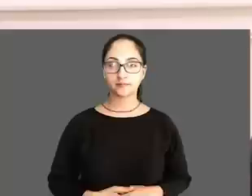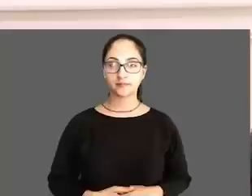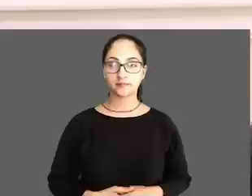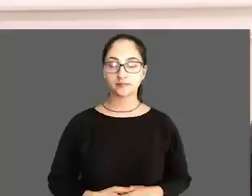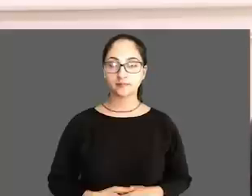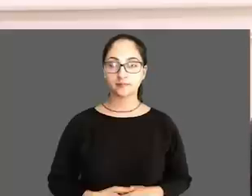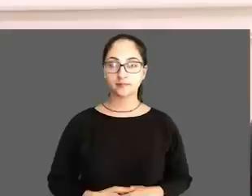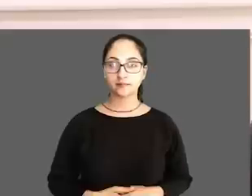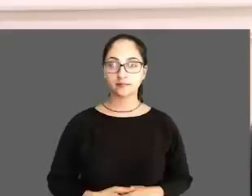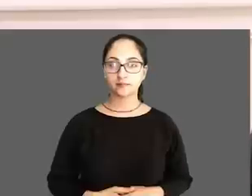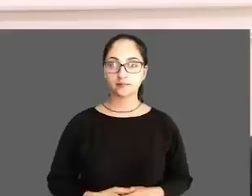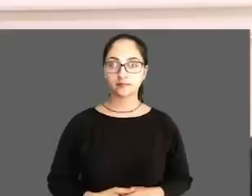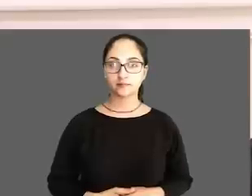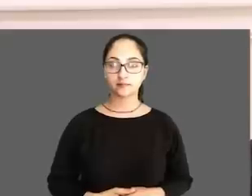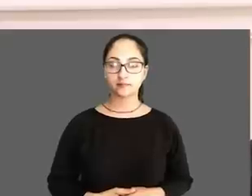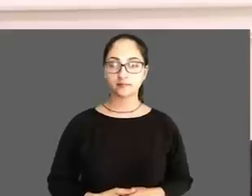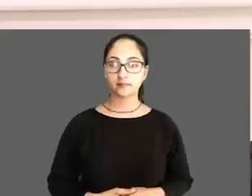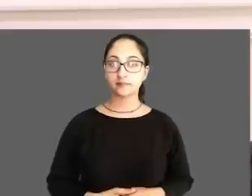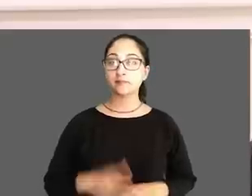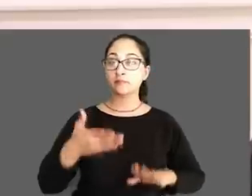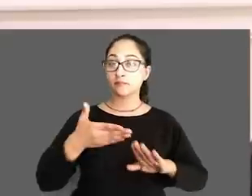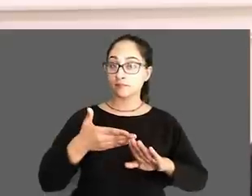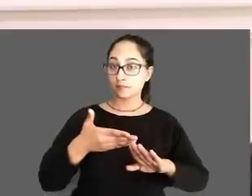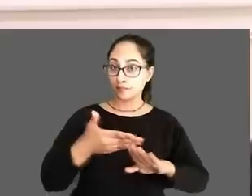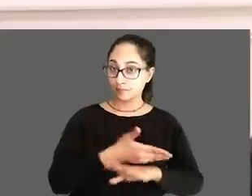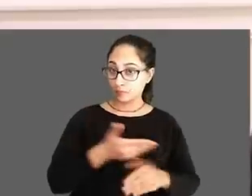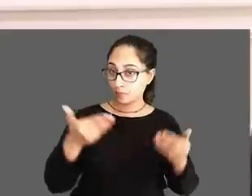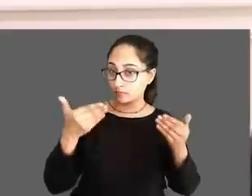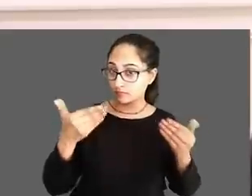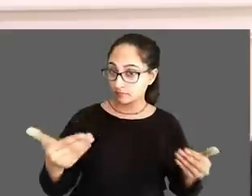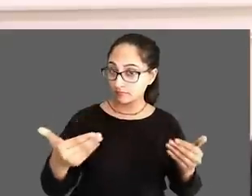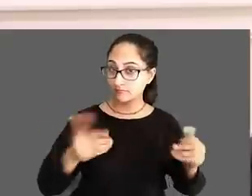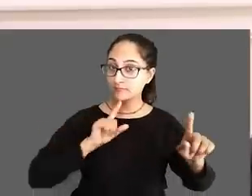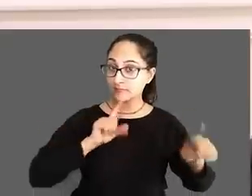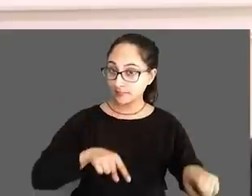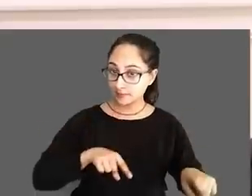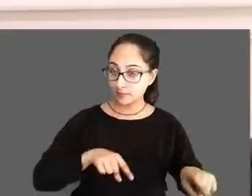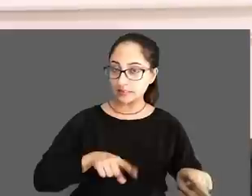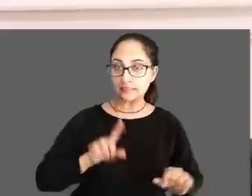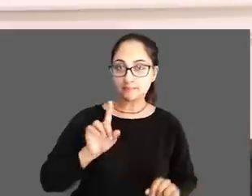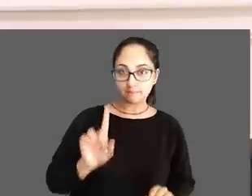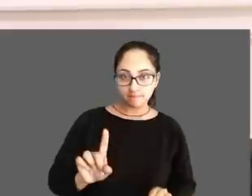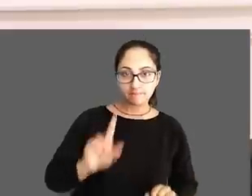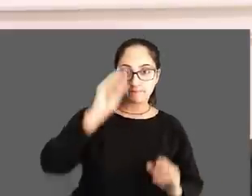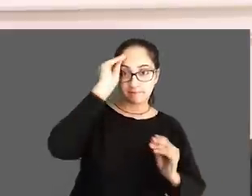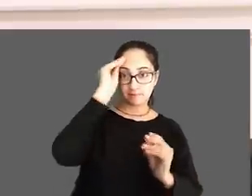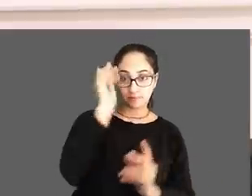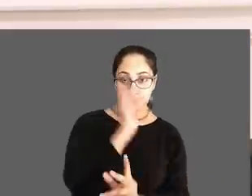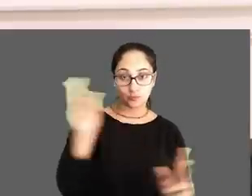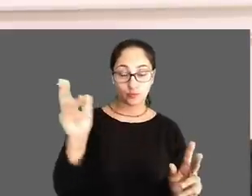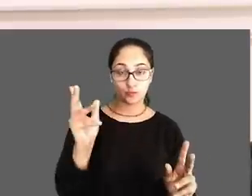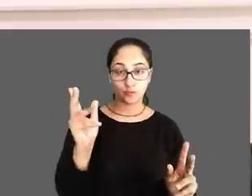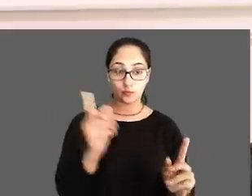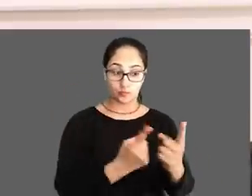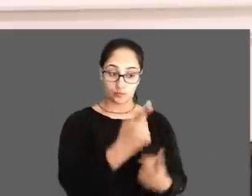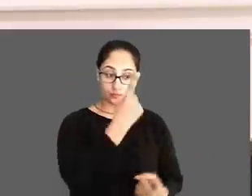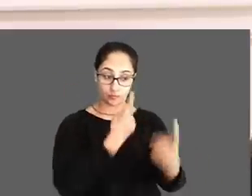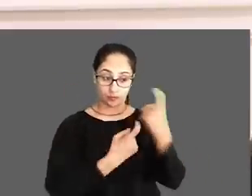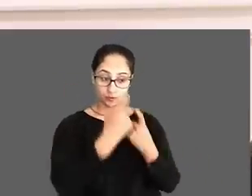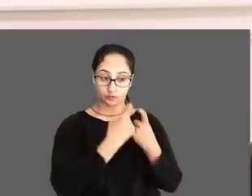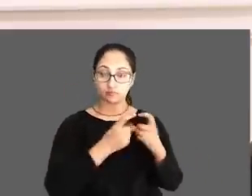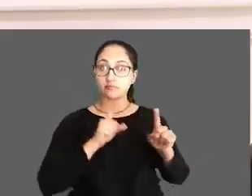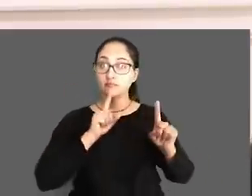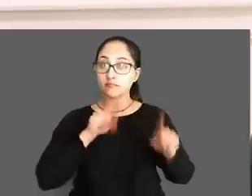one thing that I might say just at the very beginning is to, for all of us, just keep in mind that generally